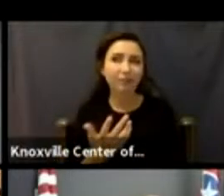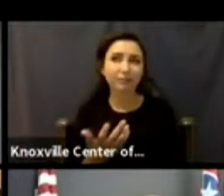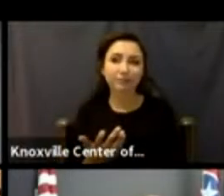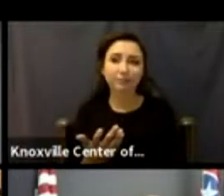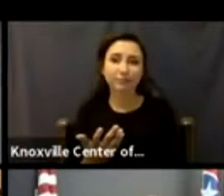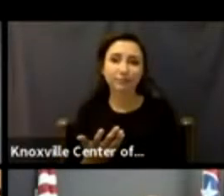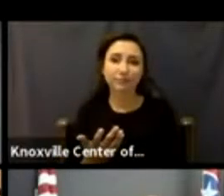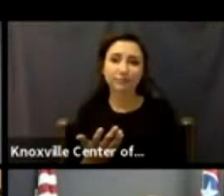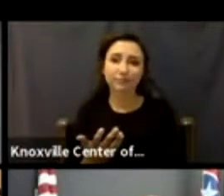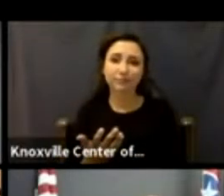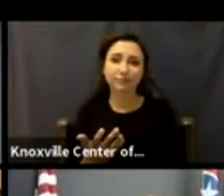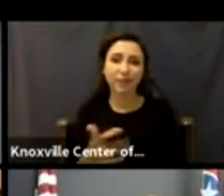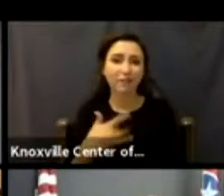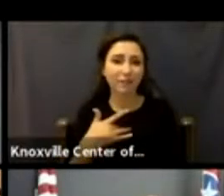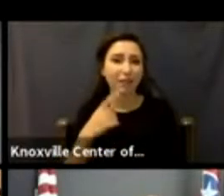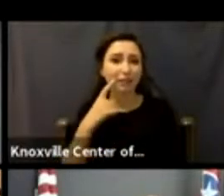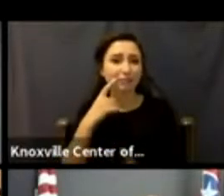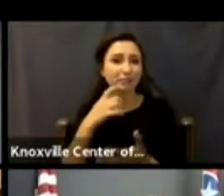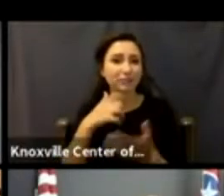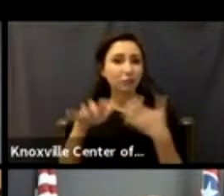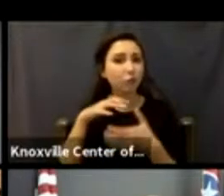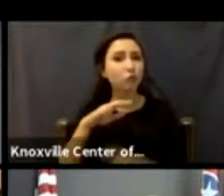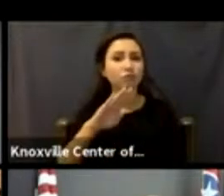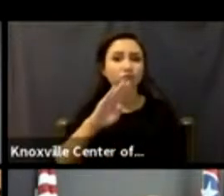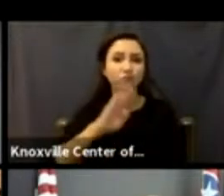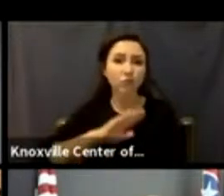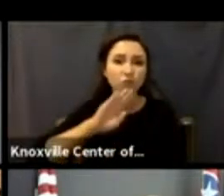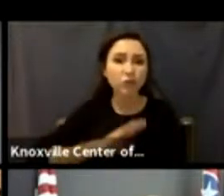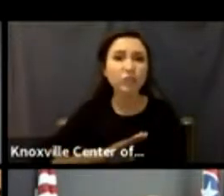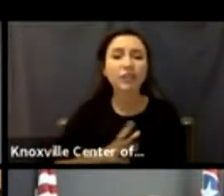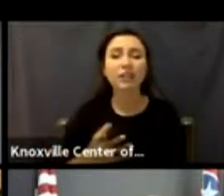I think it leads to confusion, frustration.